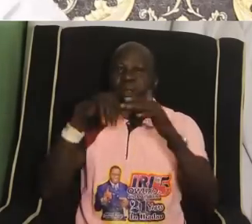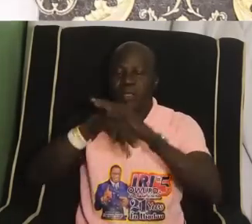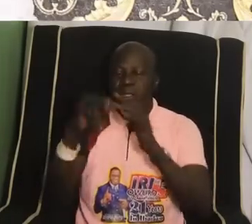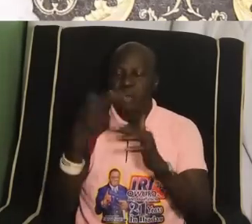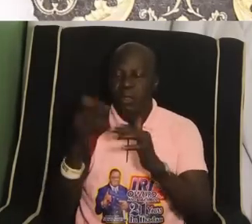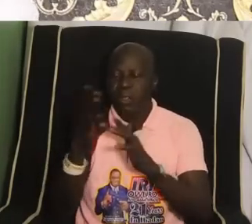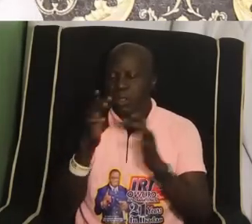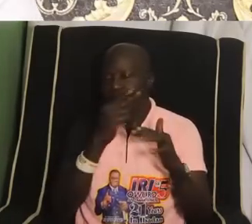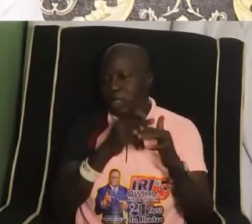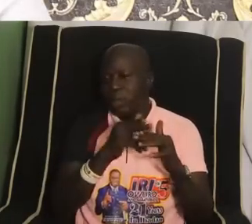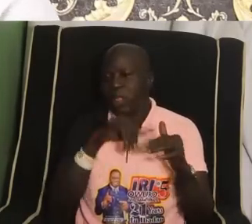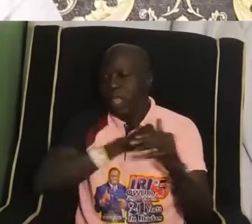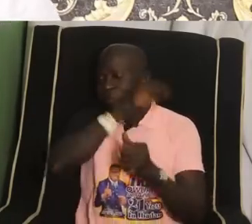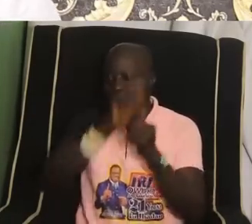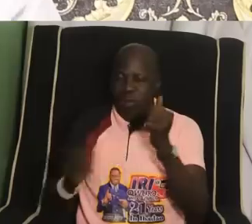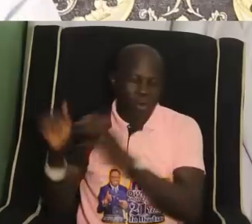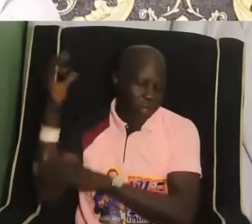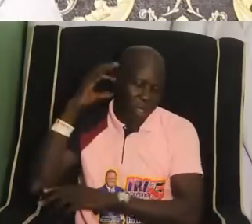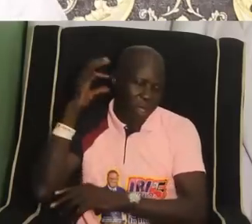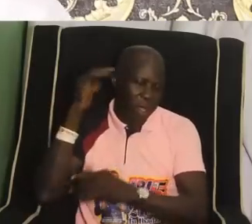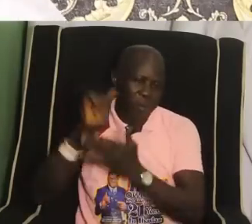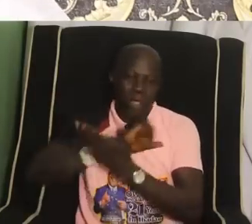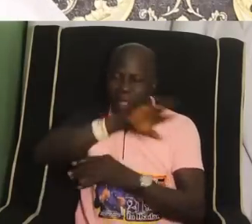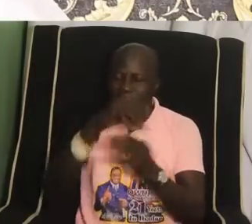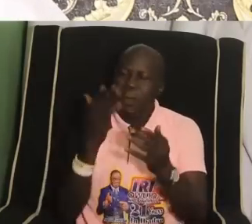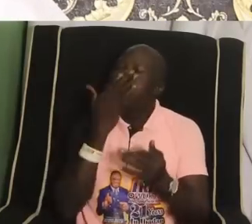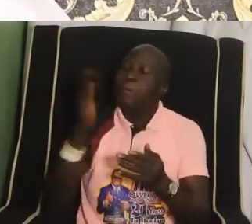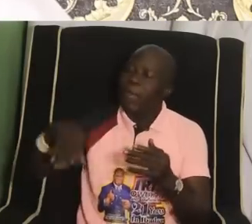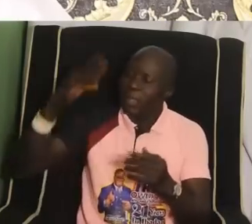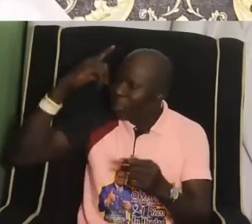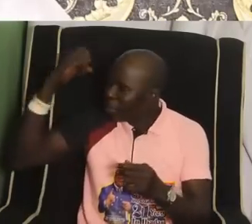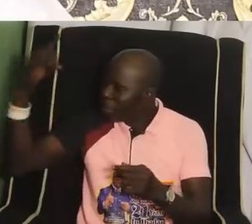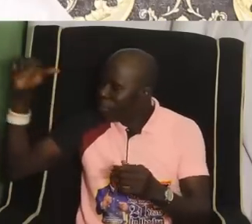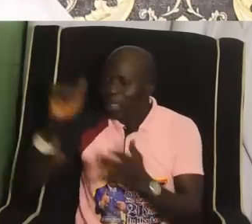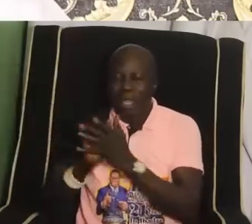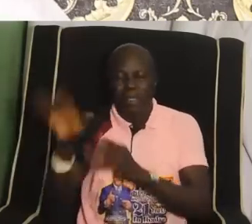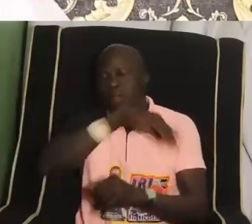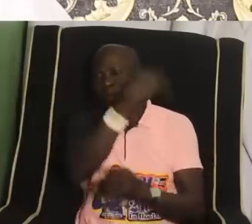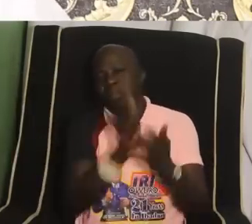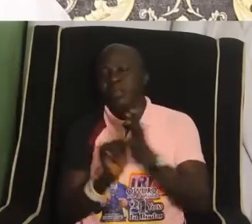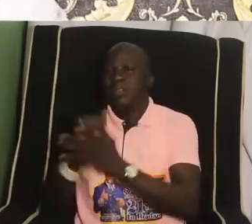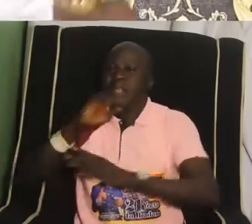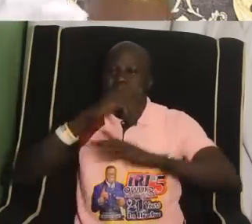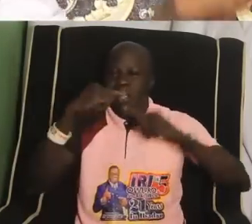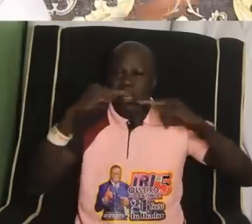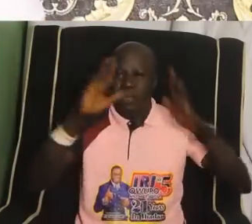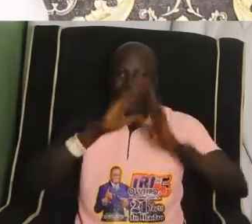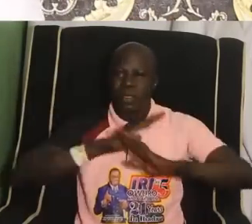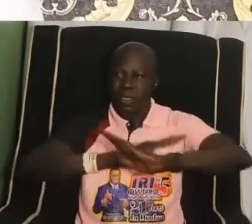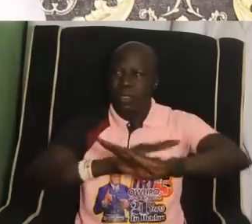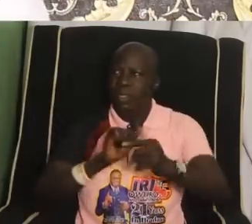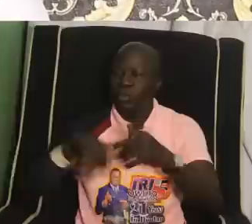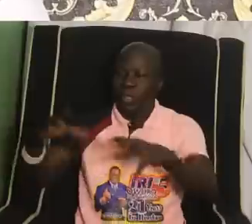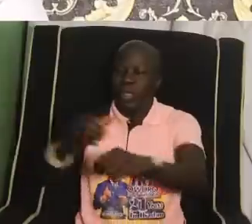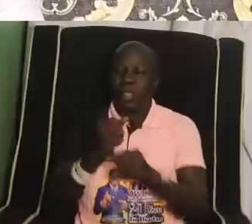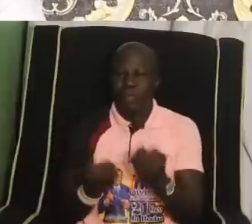You never change. I pray your name. Everyone hearing me. Bad dream and everything. That the enemy delay you. God